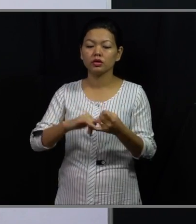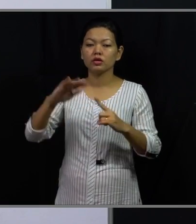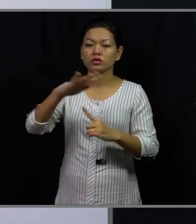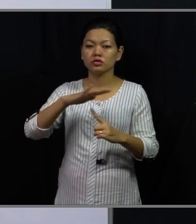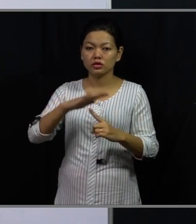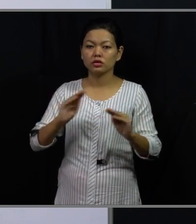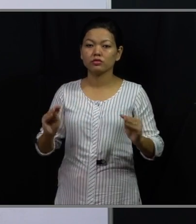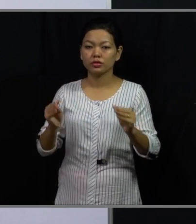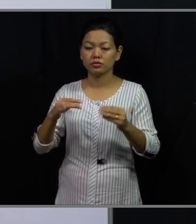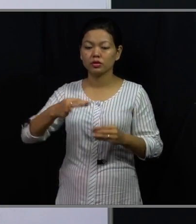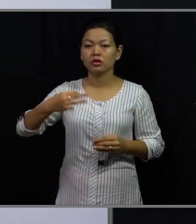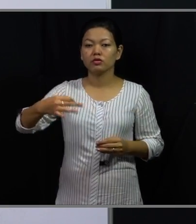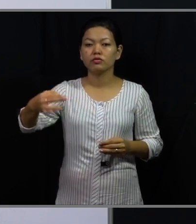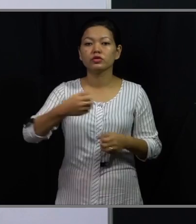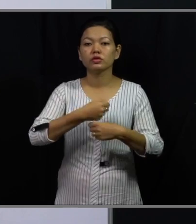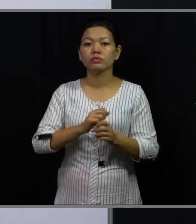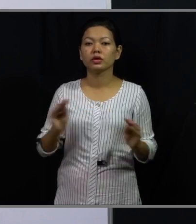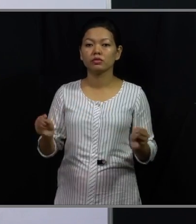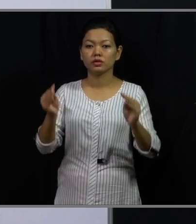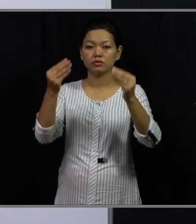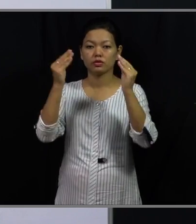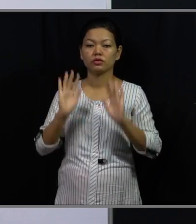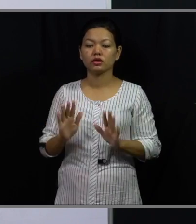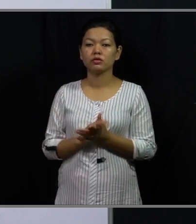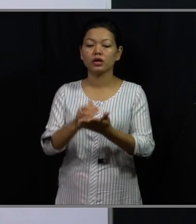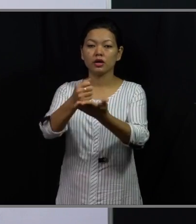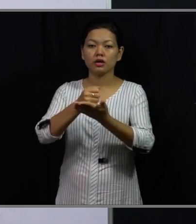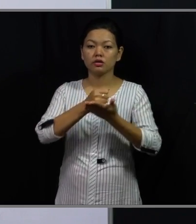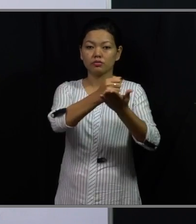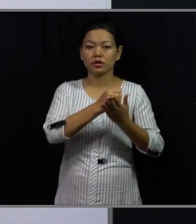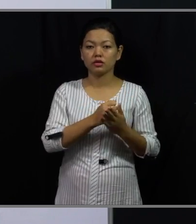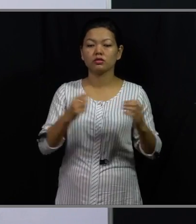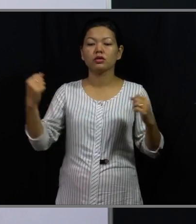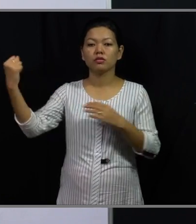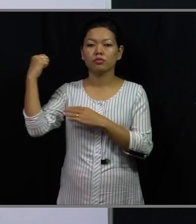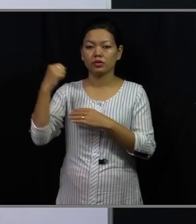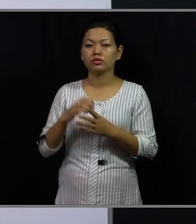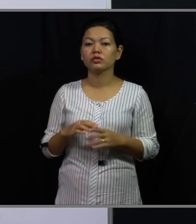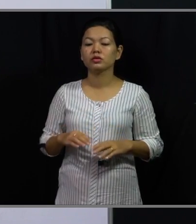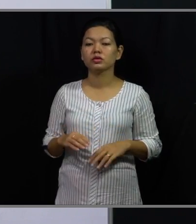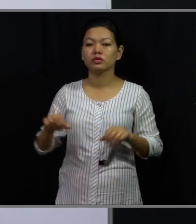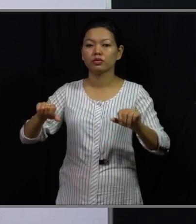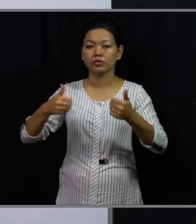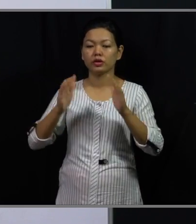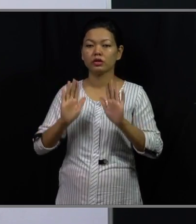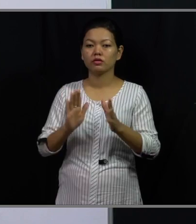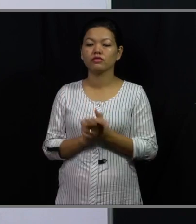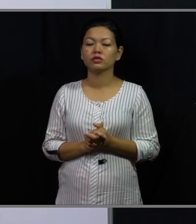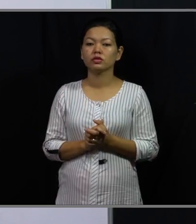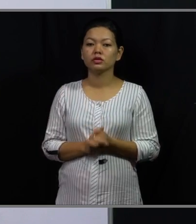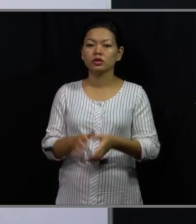want in the future. So in that way, it helps them to secure the power, okay. So in a nutshell,